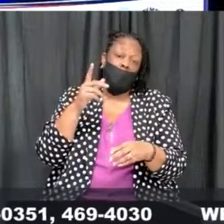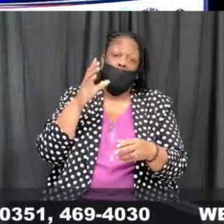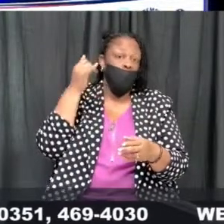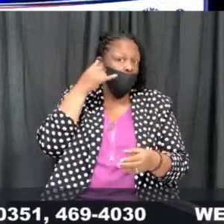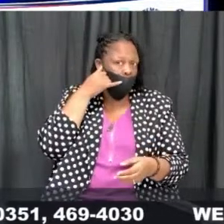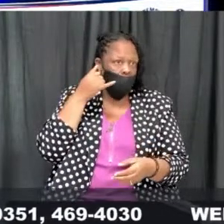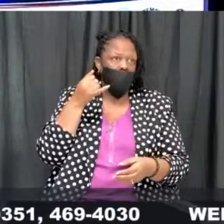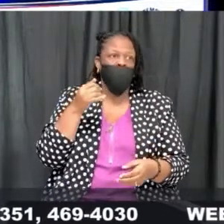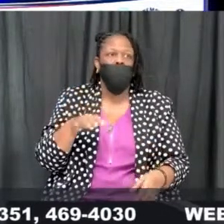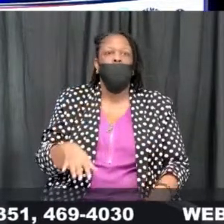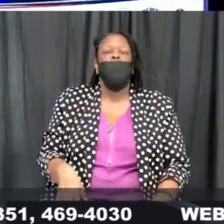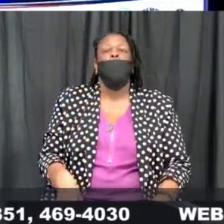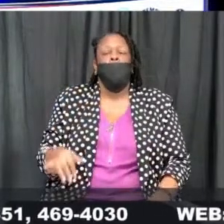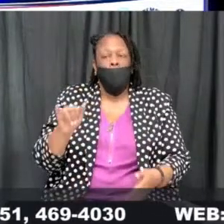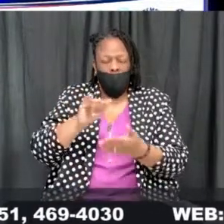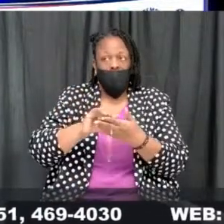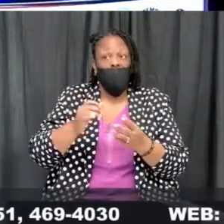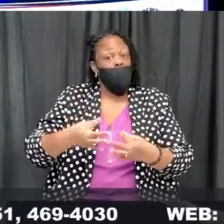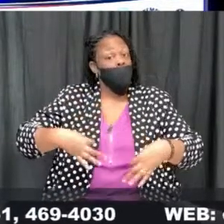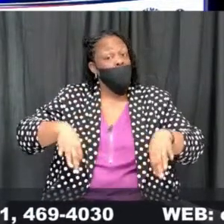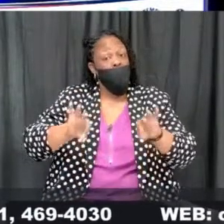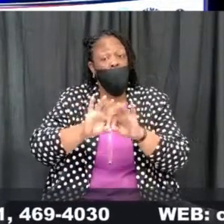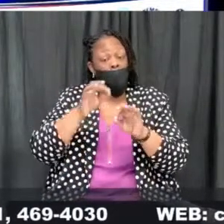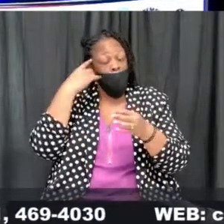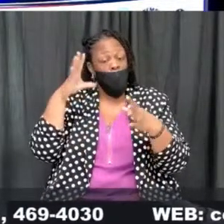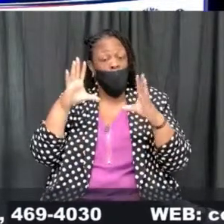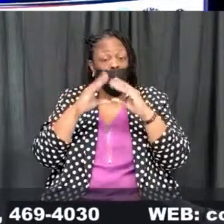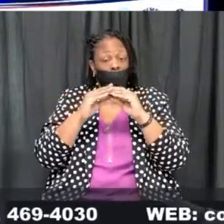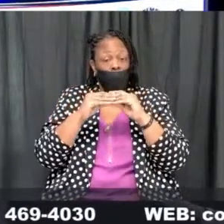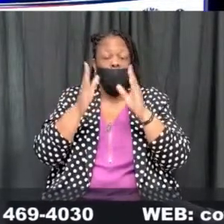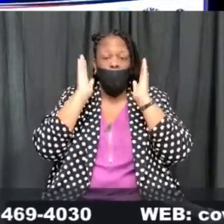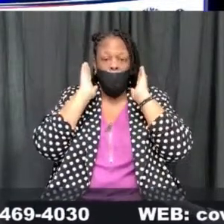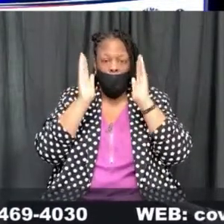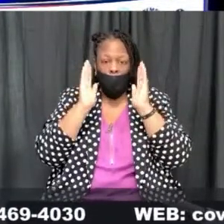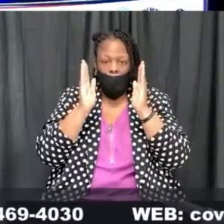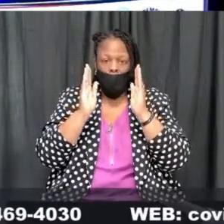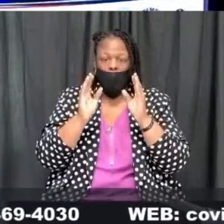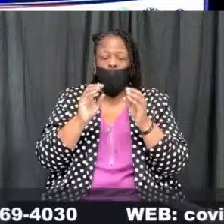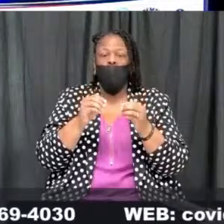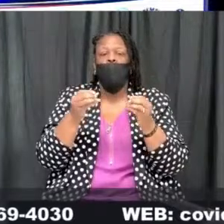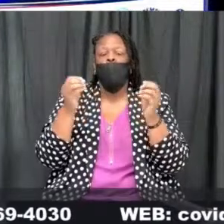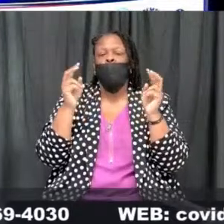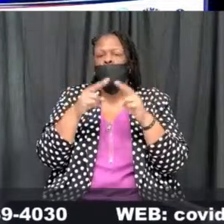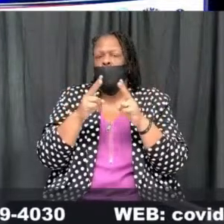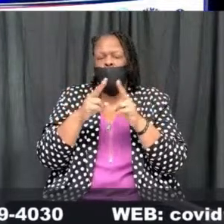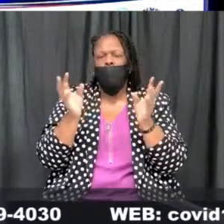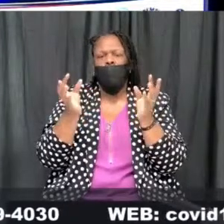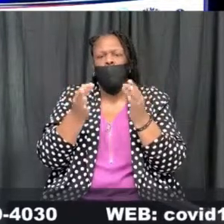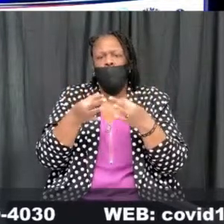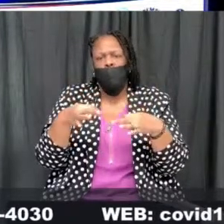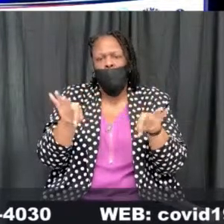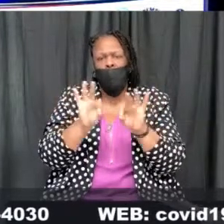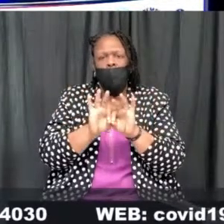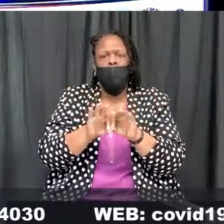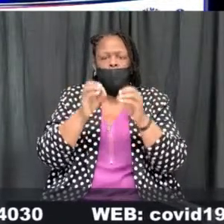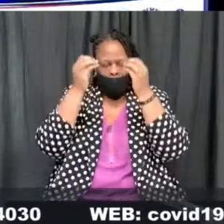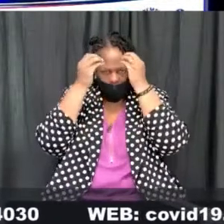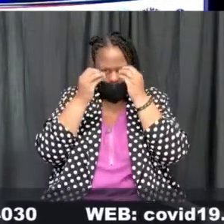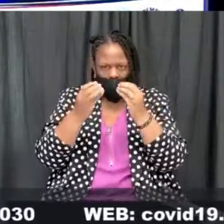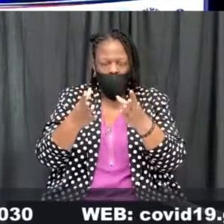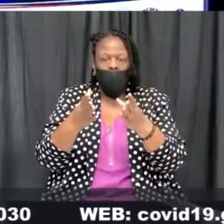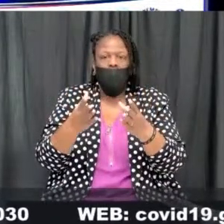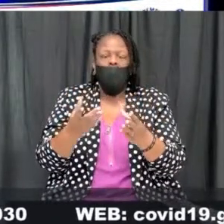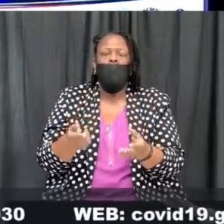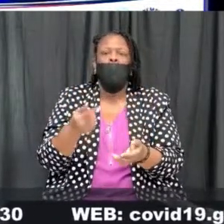briefings are so important as we continue to bring you relevant and pertinent information in terms of how you